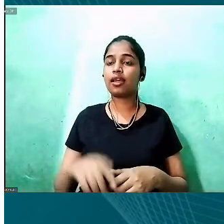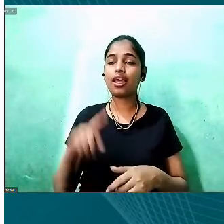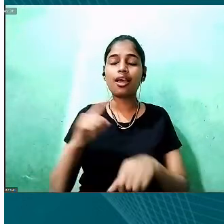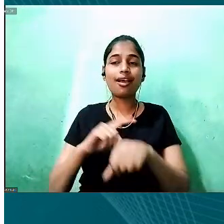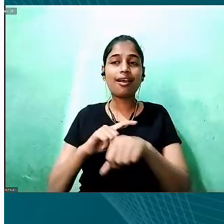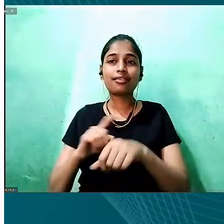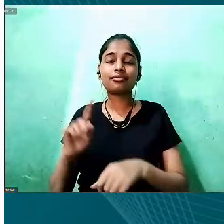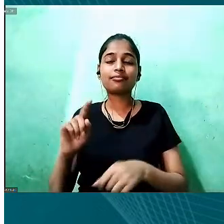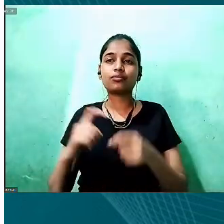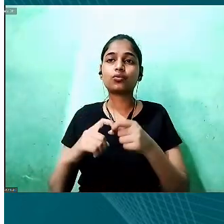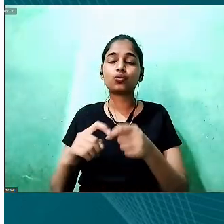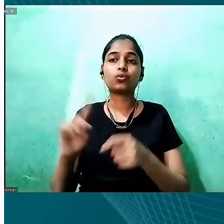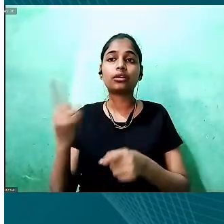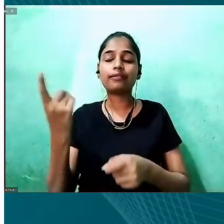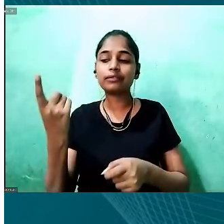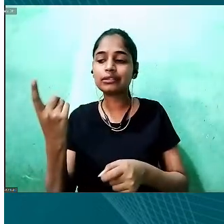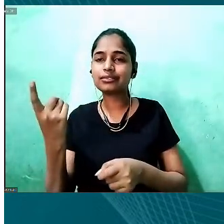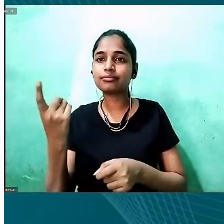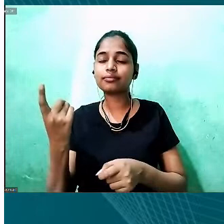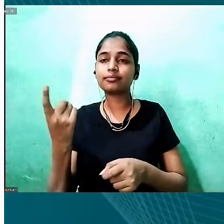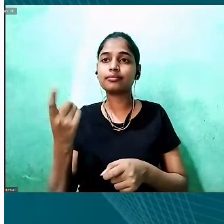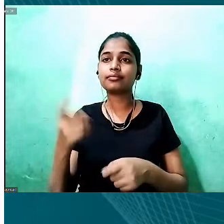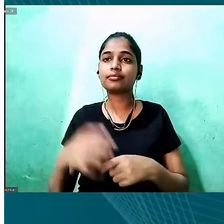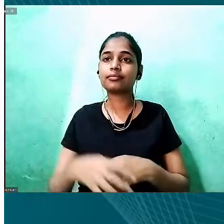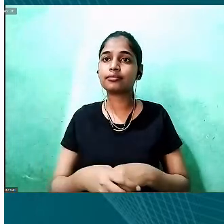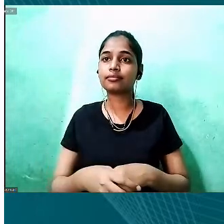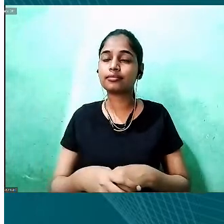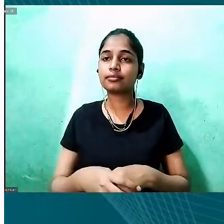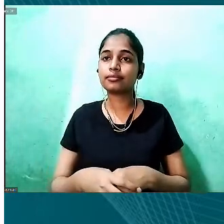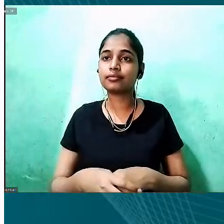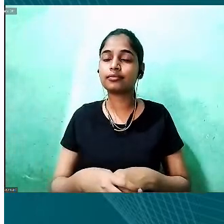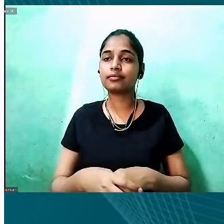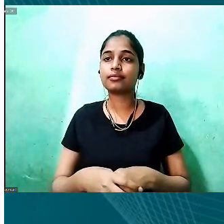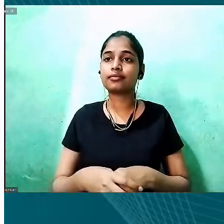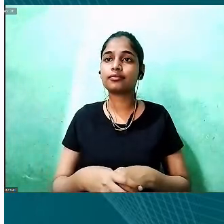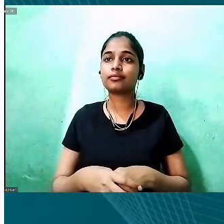India. What do you think is the answer?